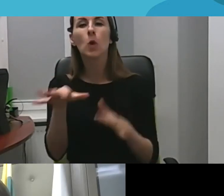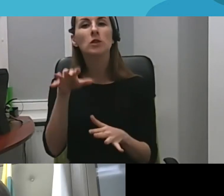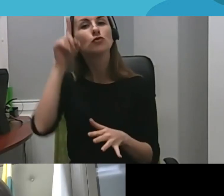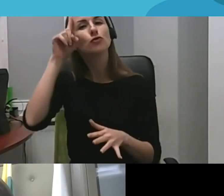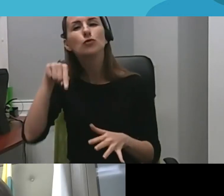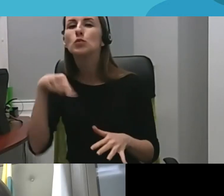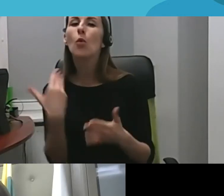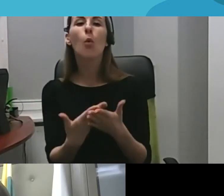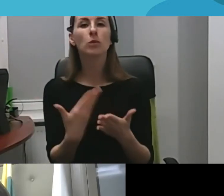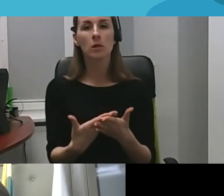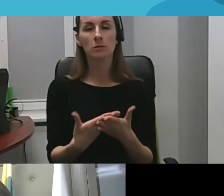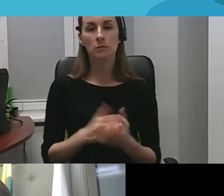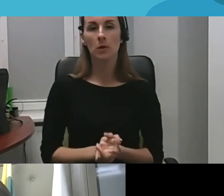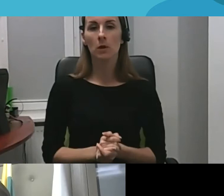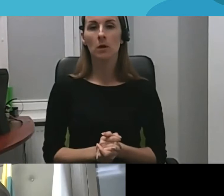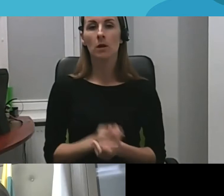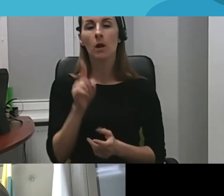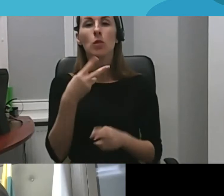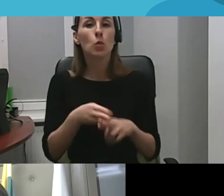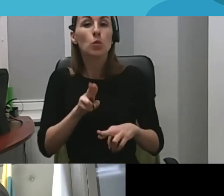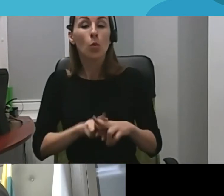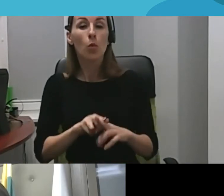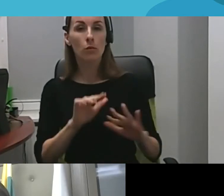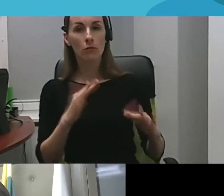in my office, I was always